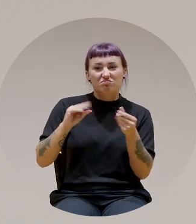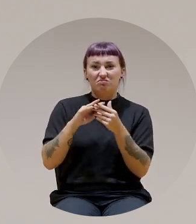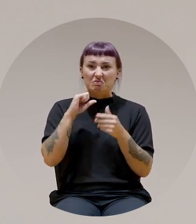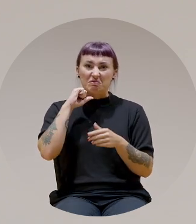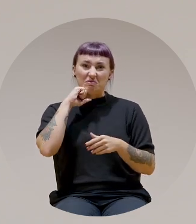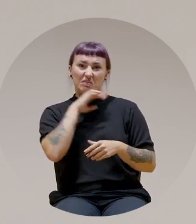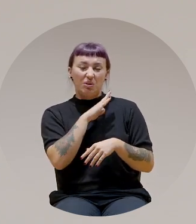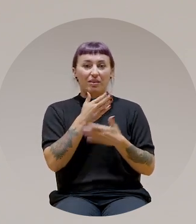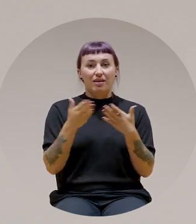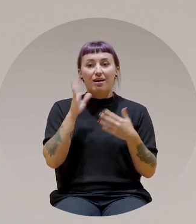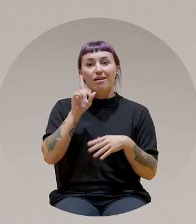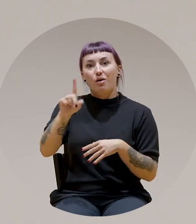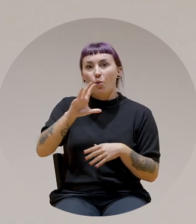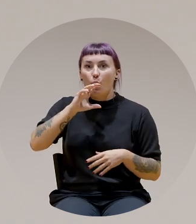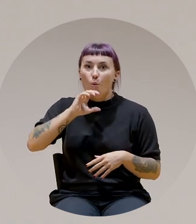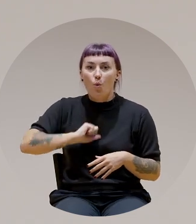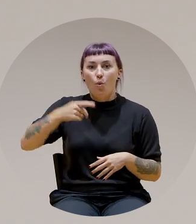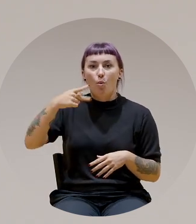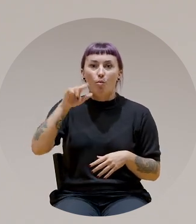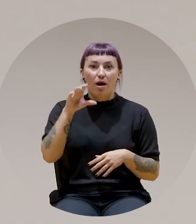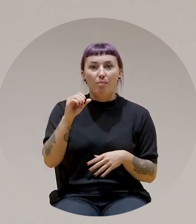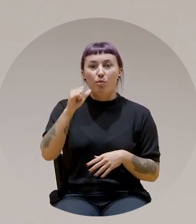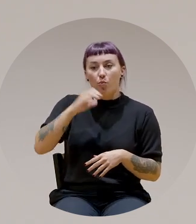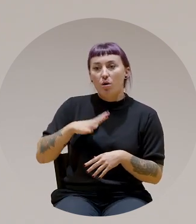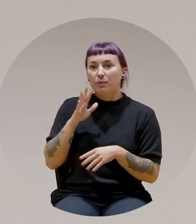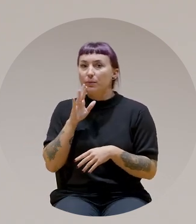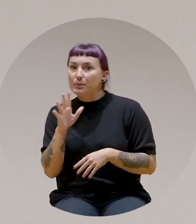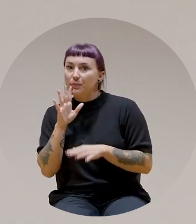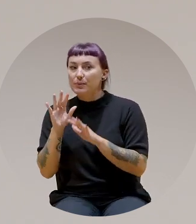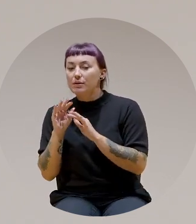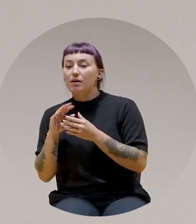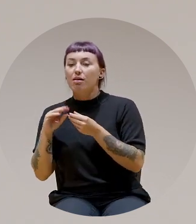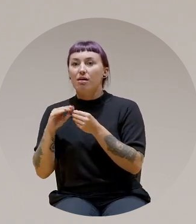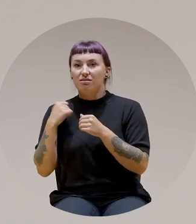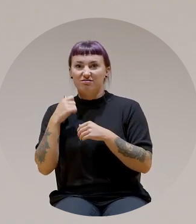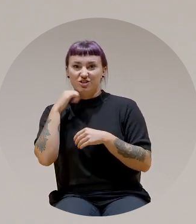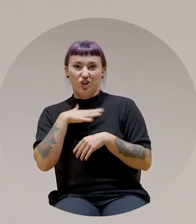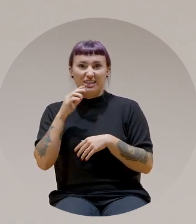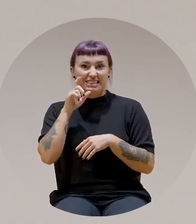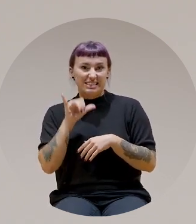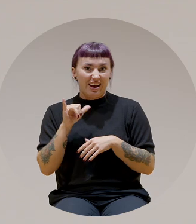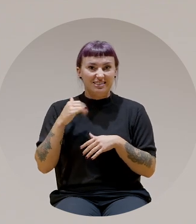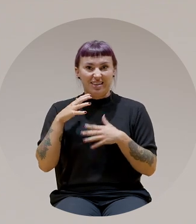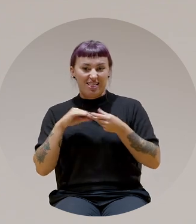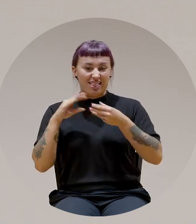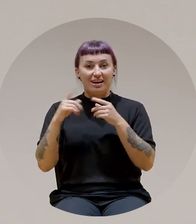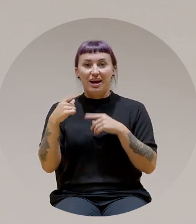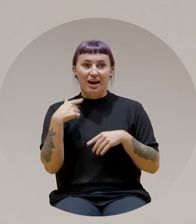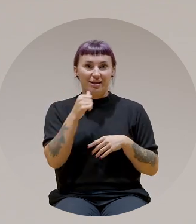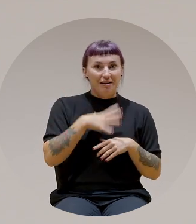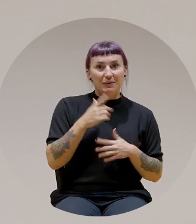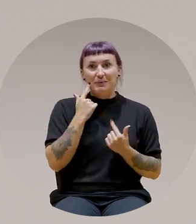say filthy things. They'll go up to the oldest Pueblo ladies and whisper in their ears, saying filthy, sexy things, and the ladies will